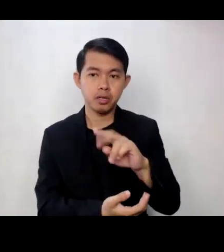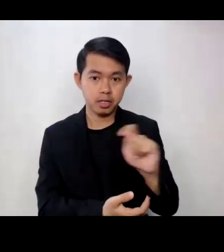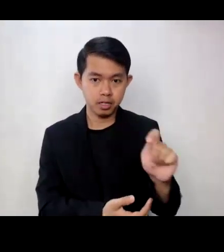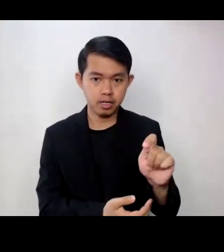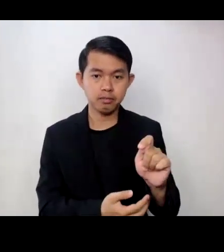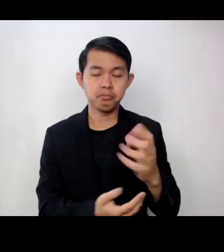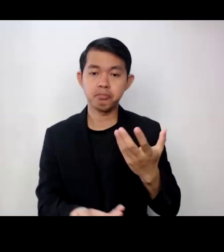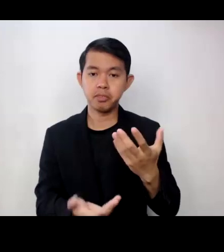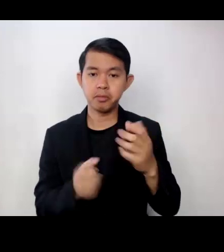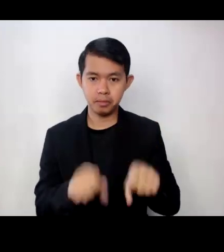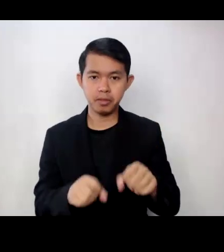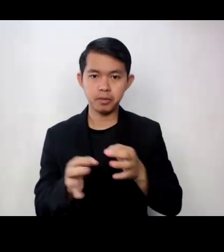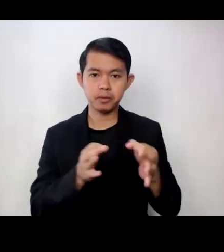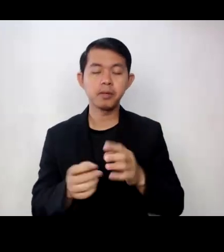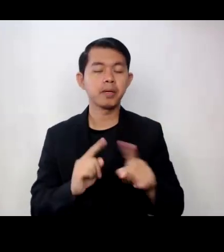Nikki.